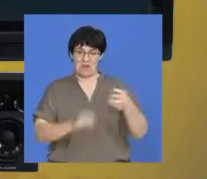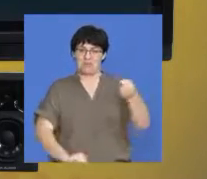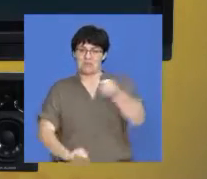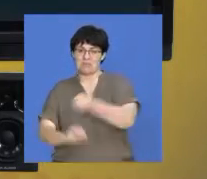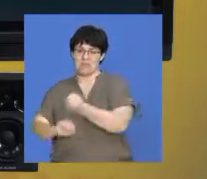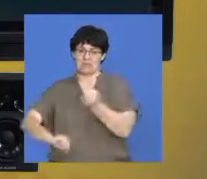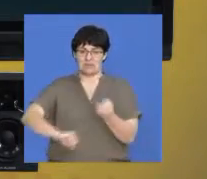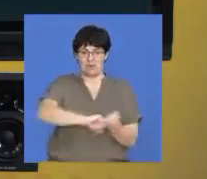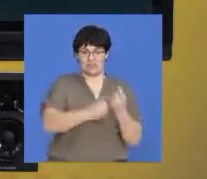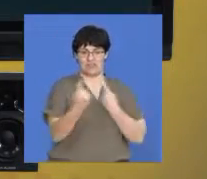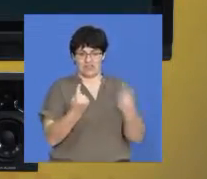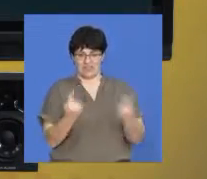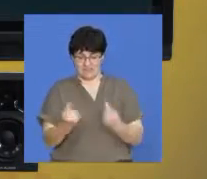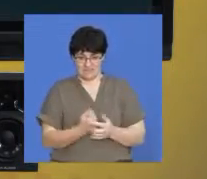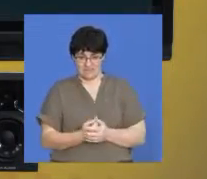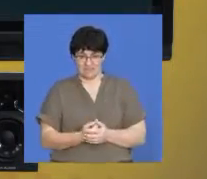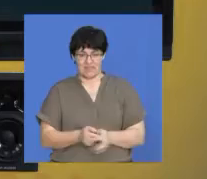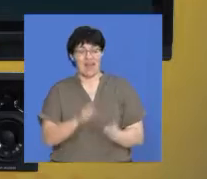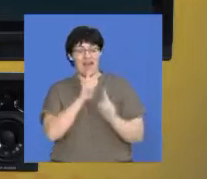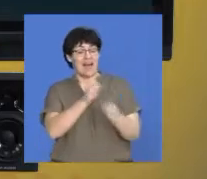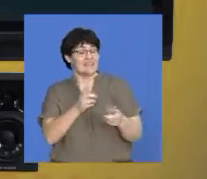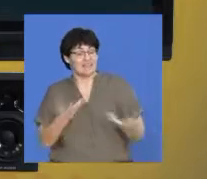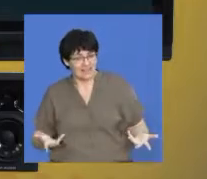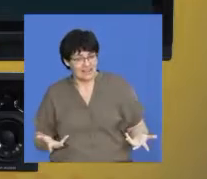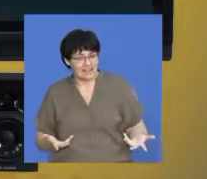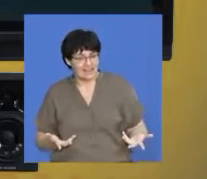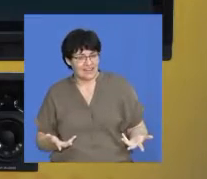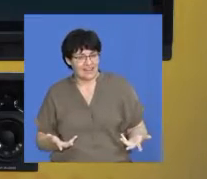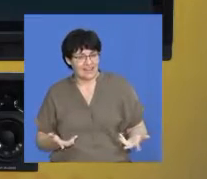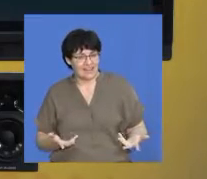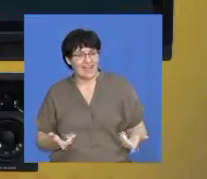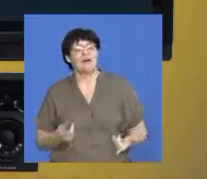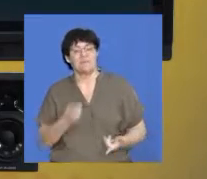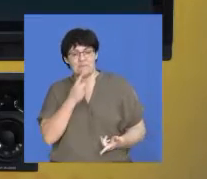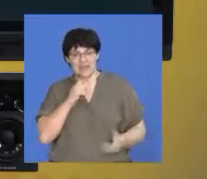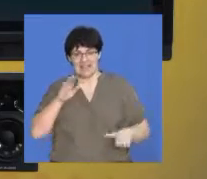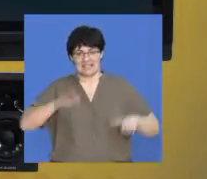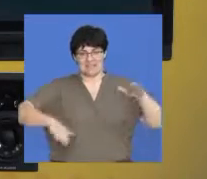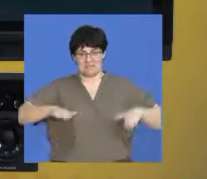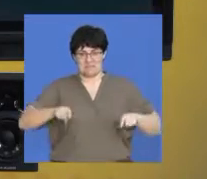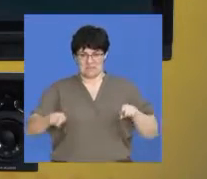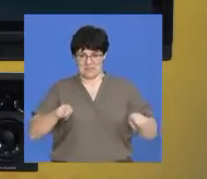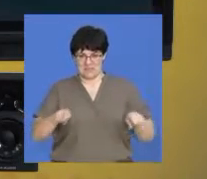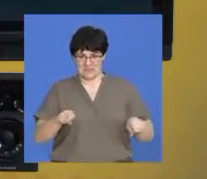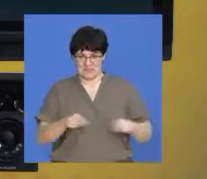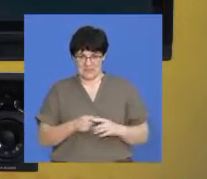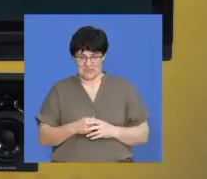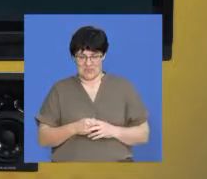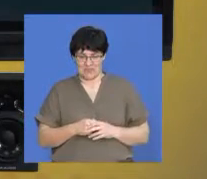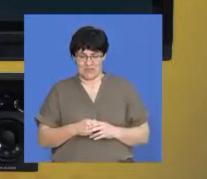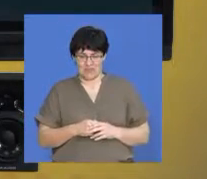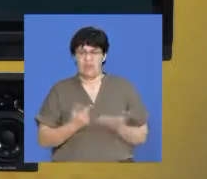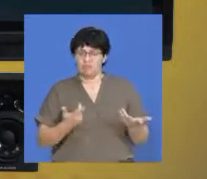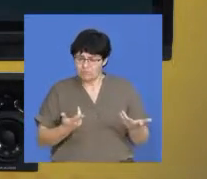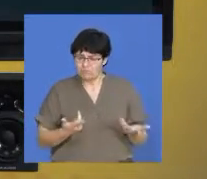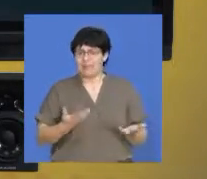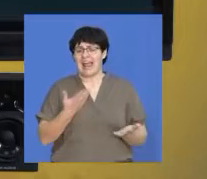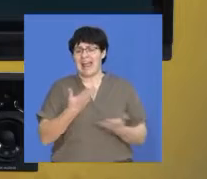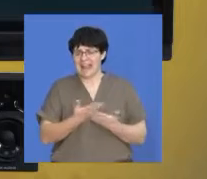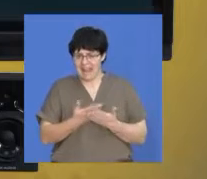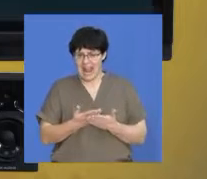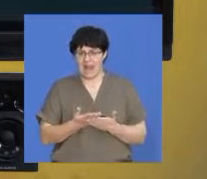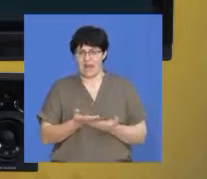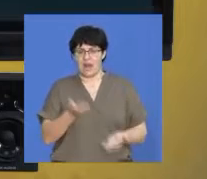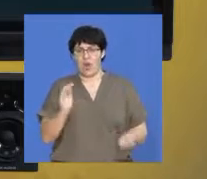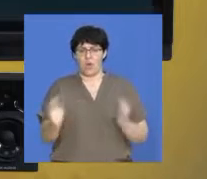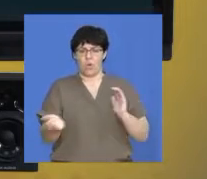each other. And you can see the answer here has given you the similarities. So you should be able to